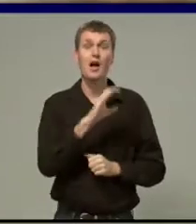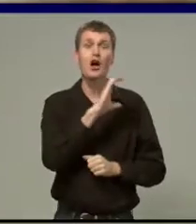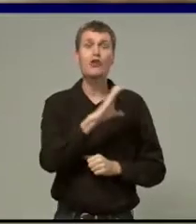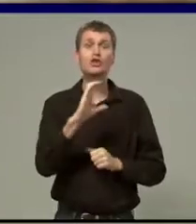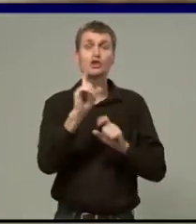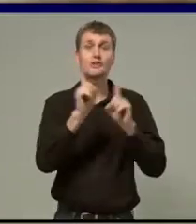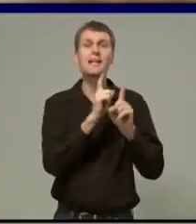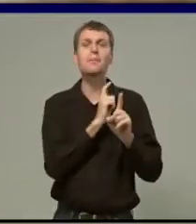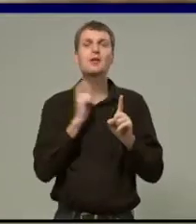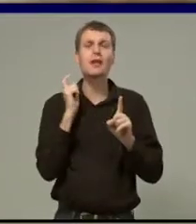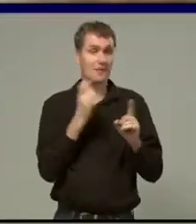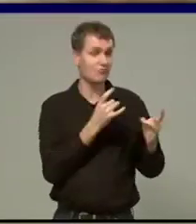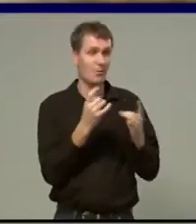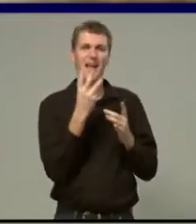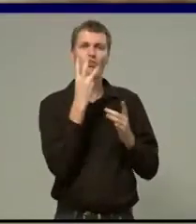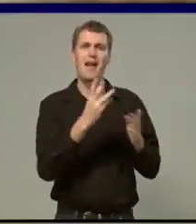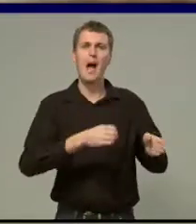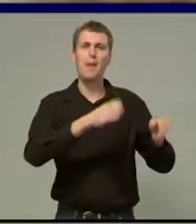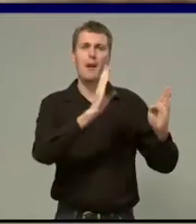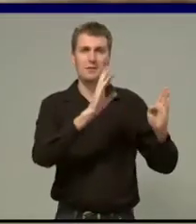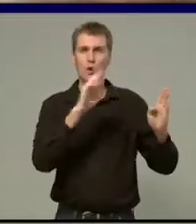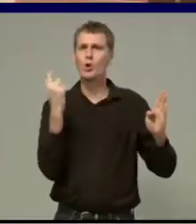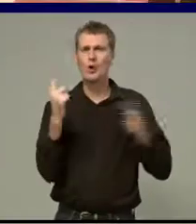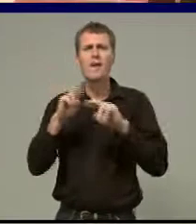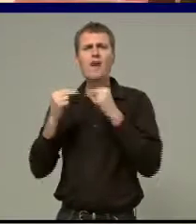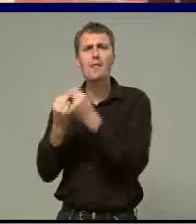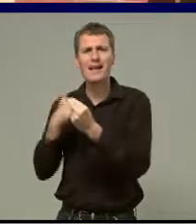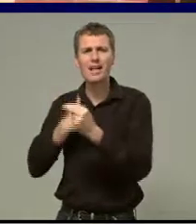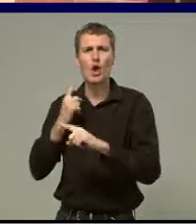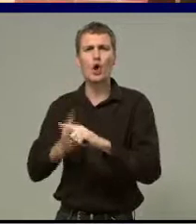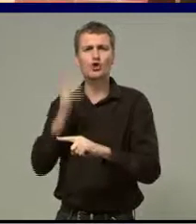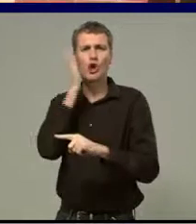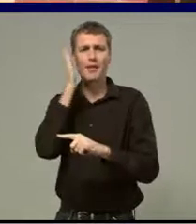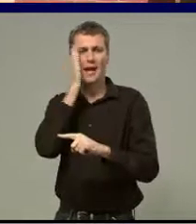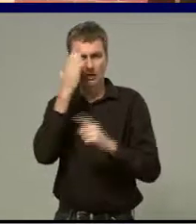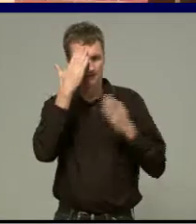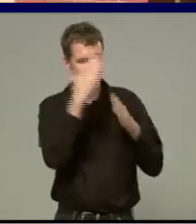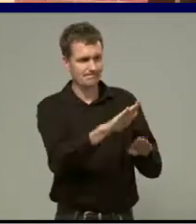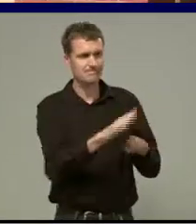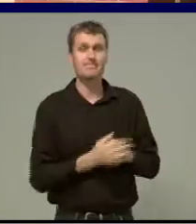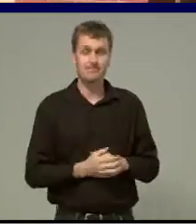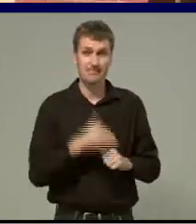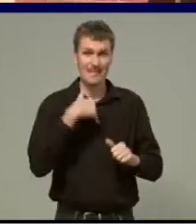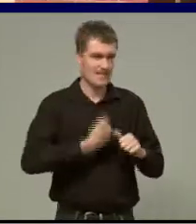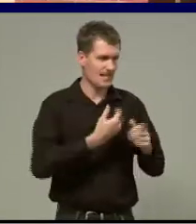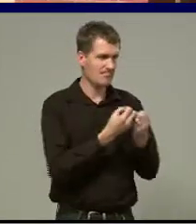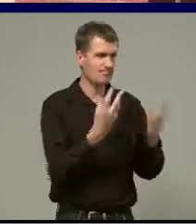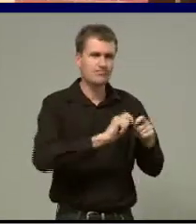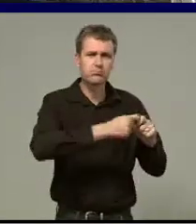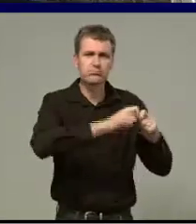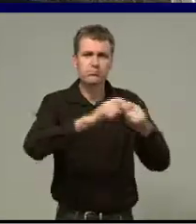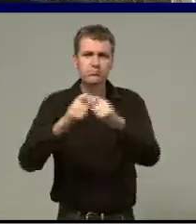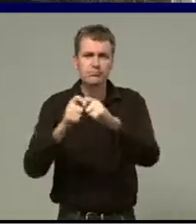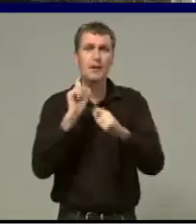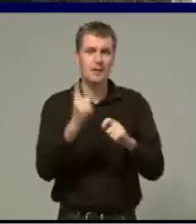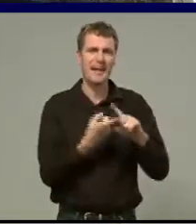to prepare 3 apartments for families needing urgent accommodation. It needs more than a lick of paint, but the men's former night shelter at the